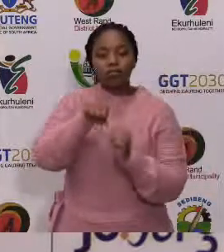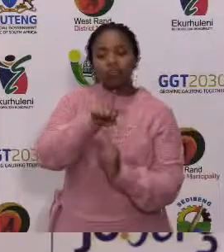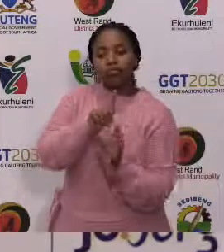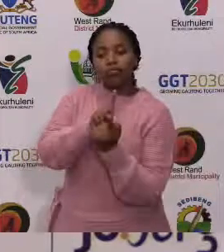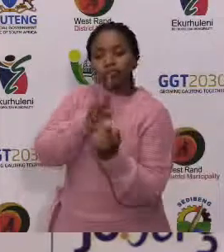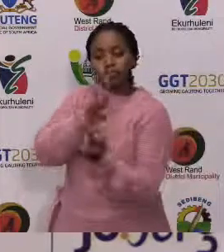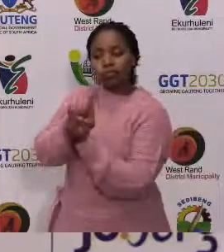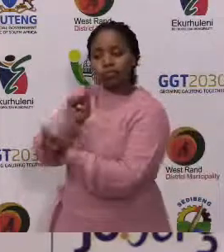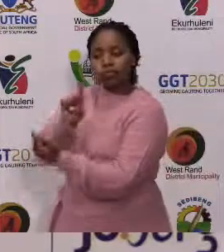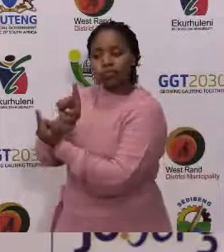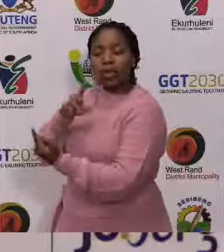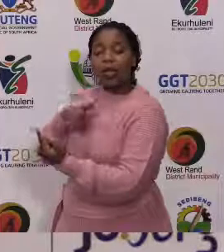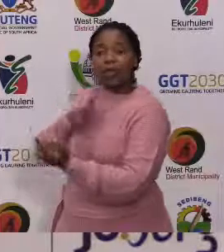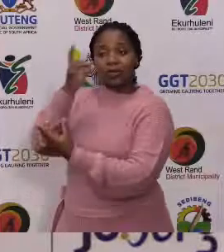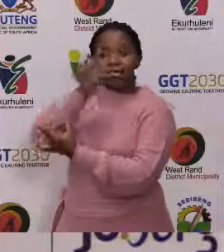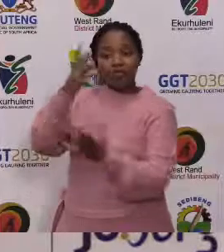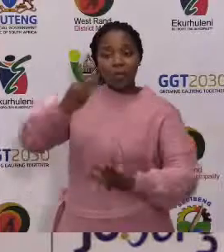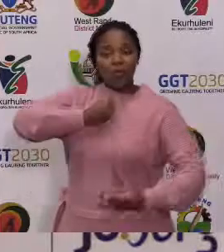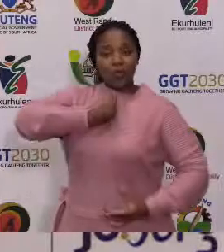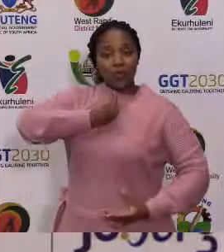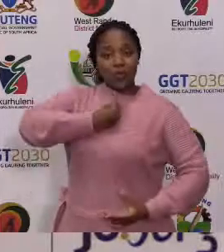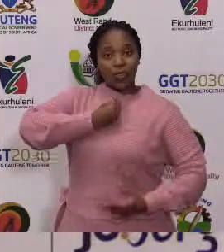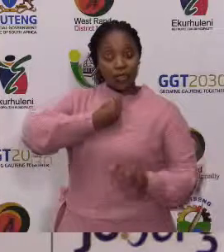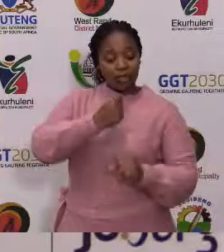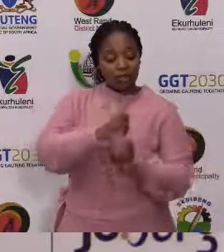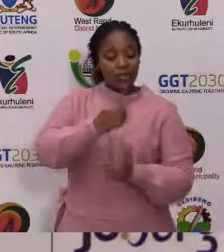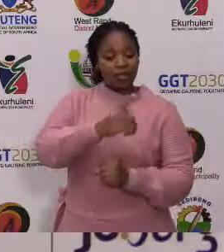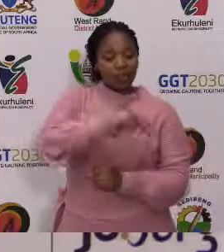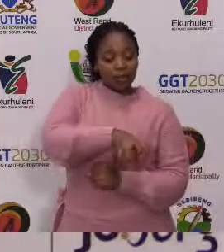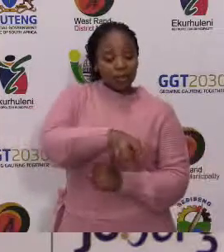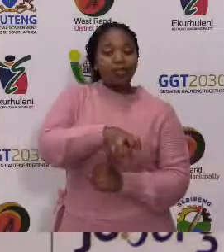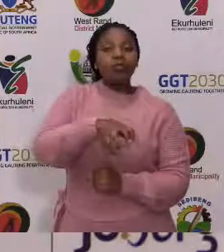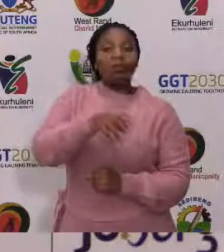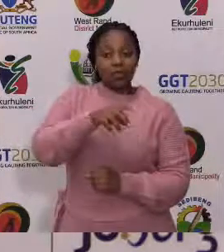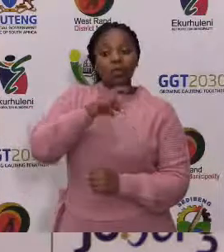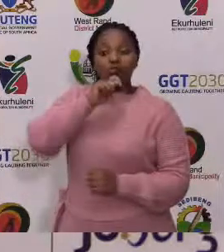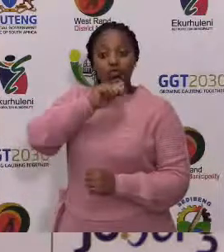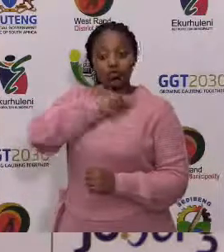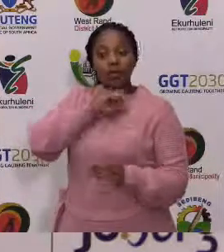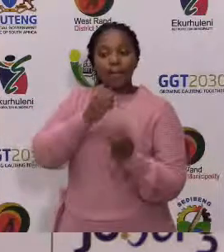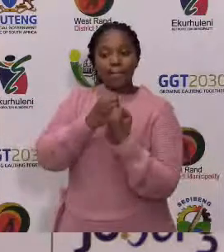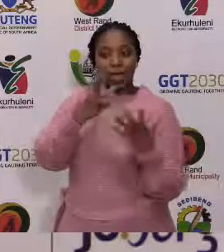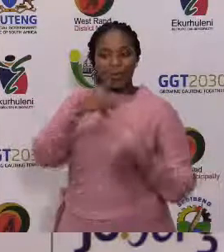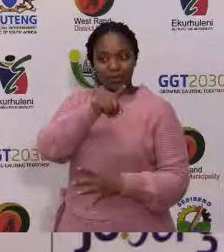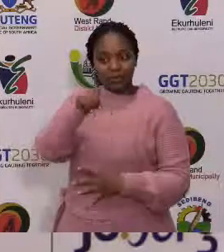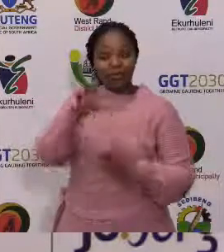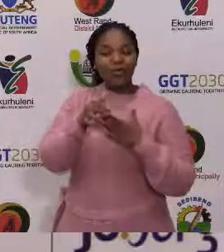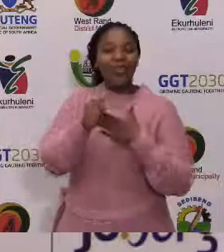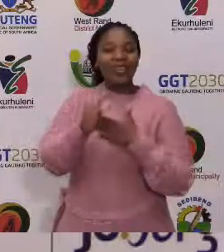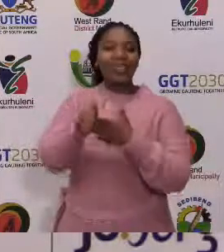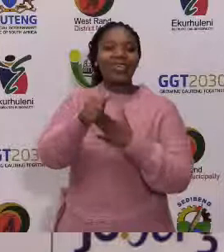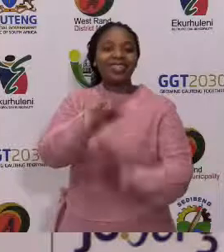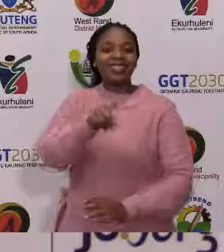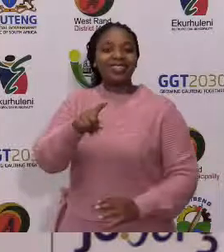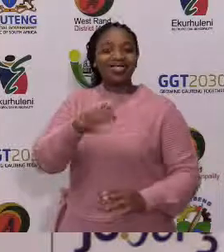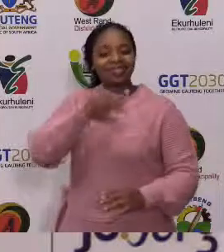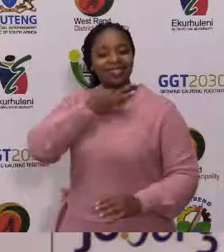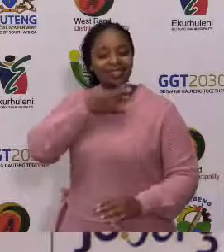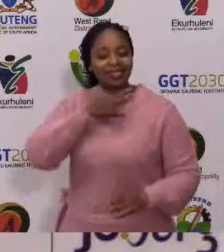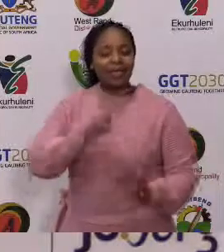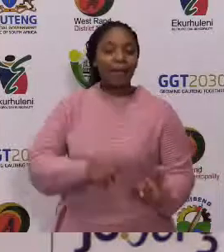younger people in our province, the youth often drive this risky behavior about